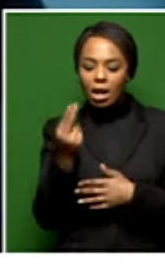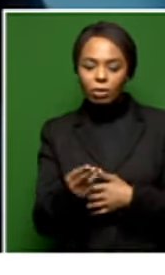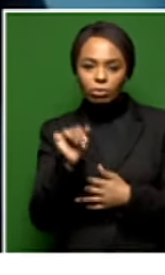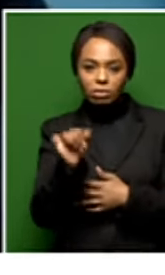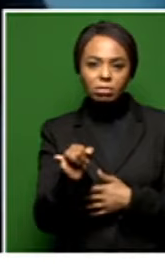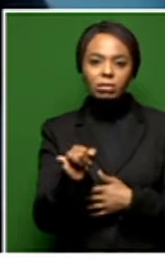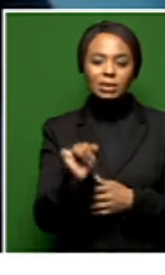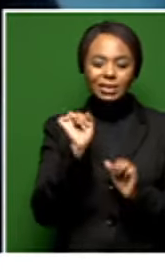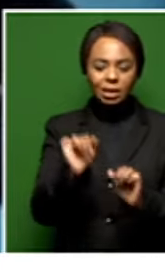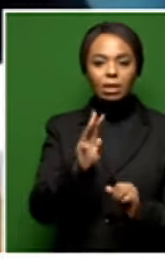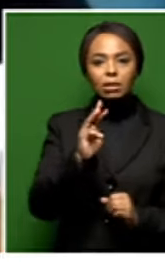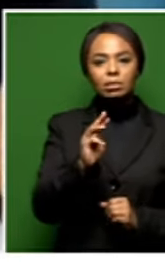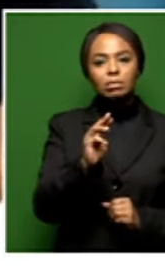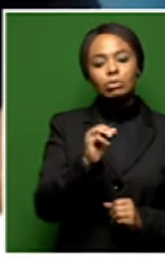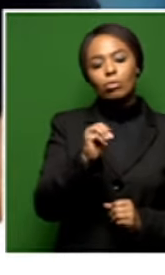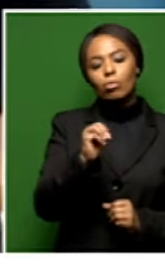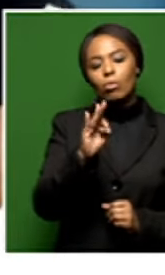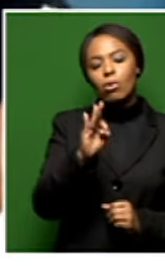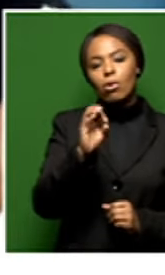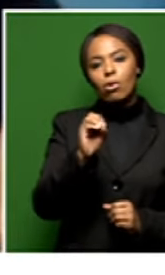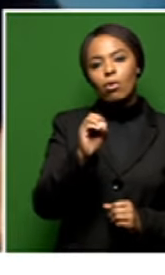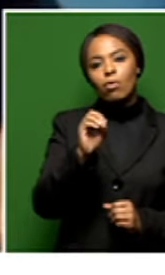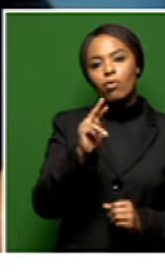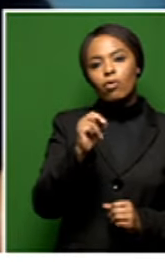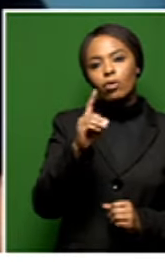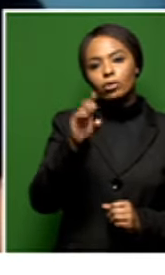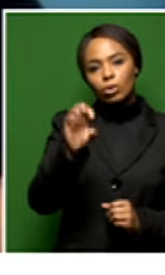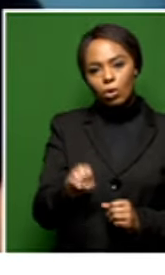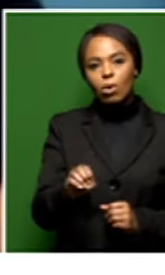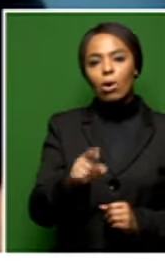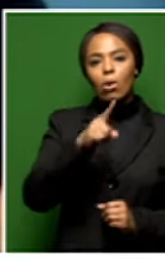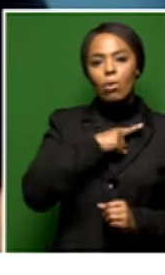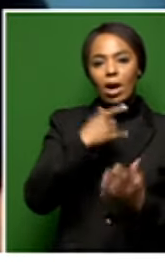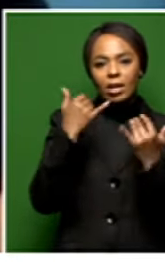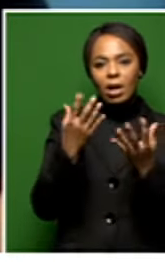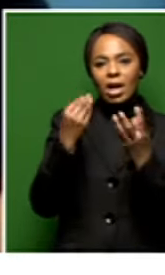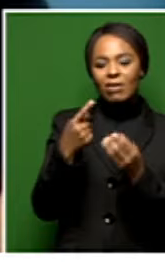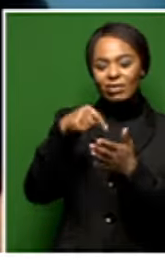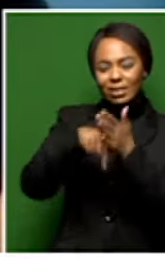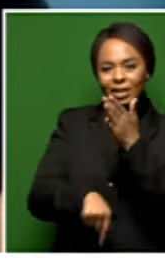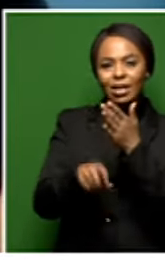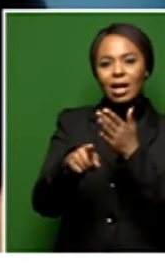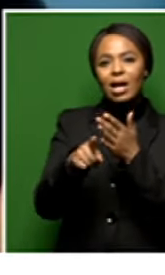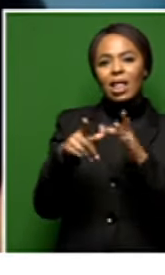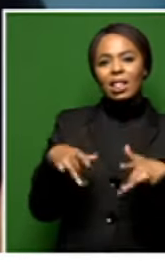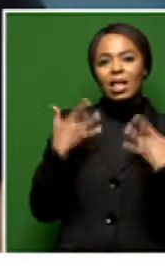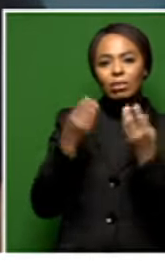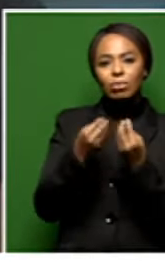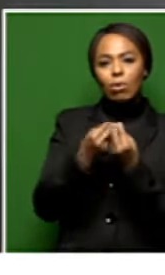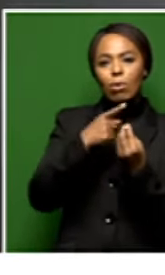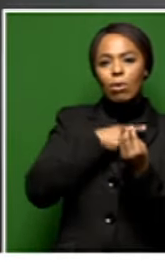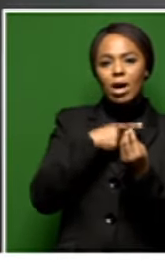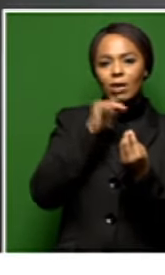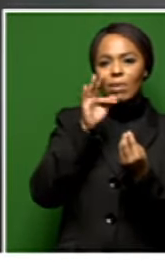and it's beautiful portraiture that has abstract work, right? And when we want the viewer to come in, we want them to feel a certain thing. They